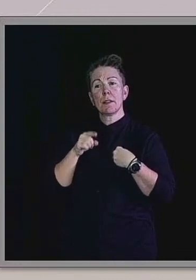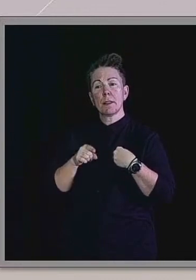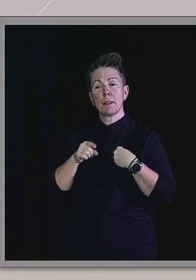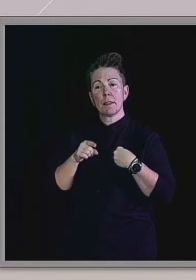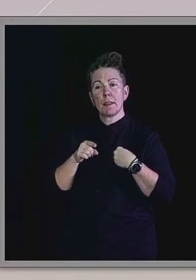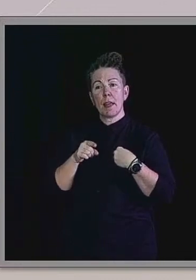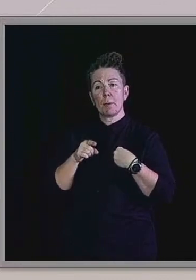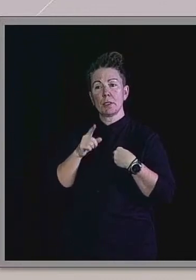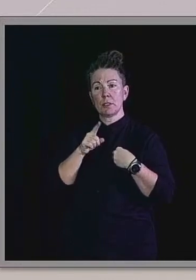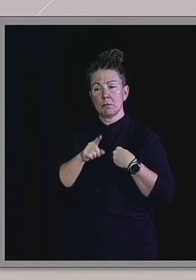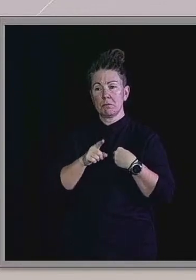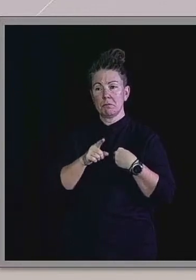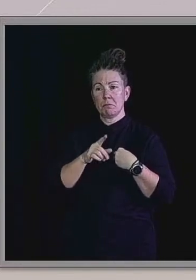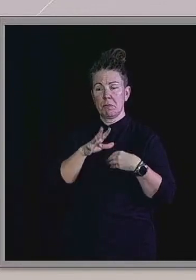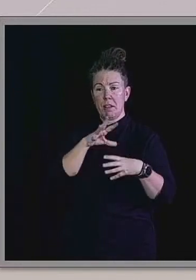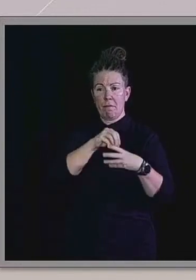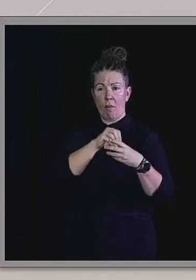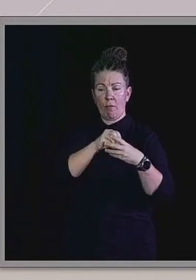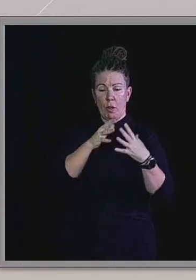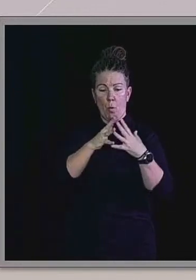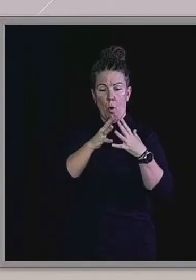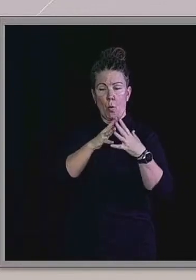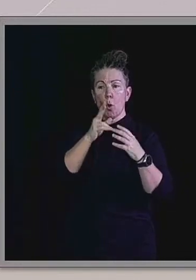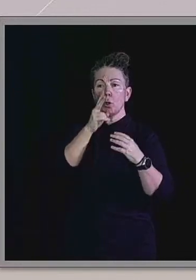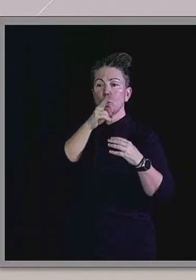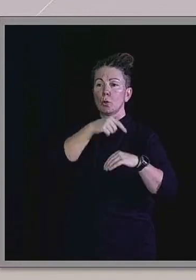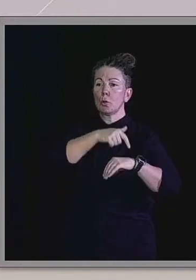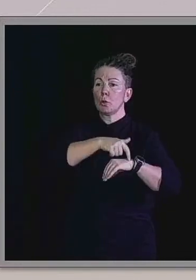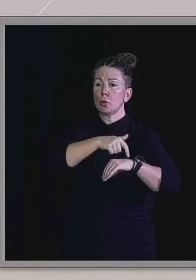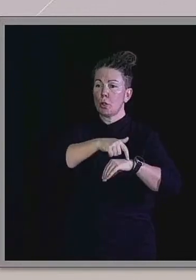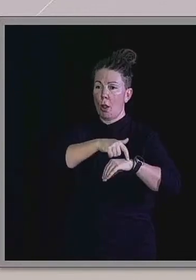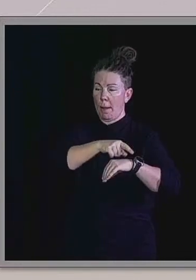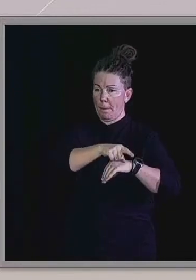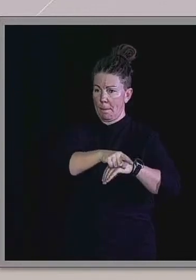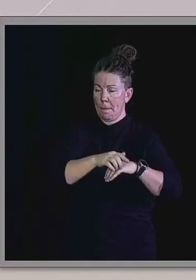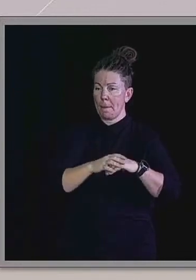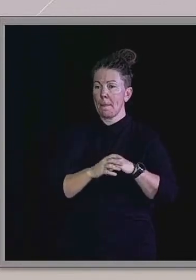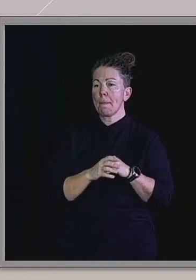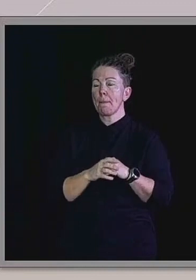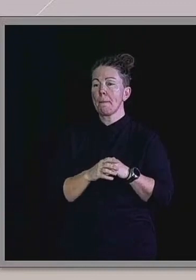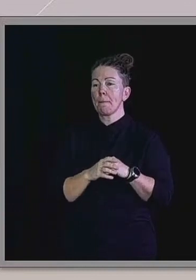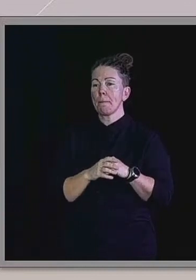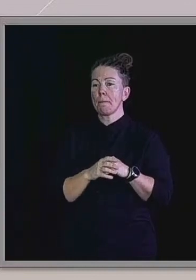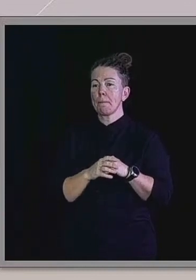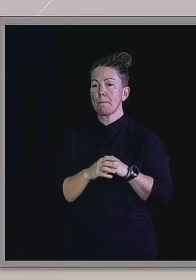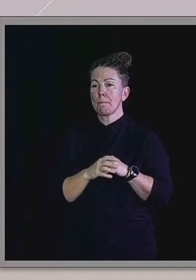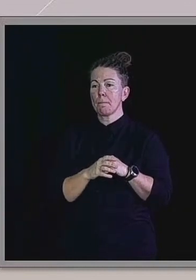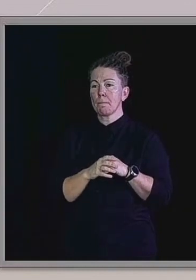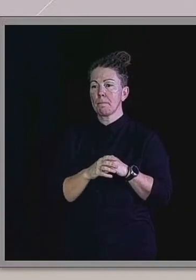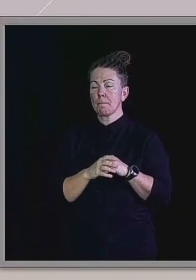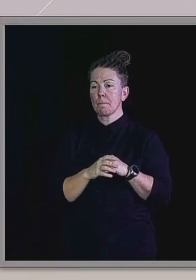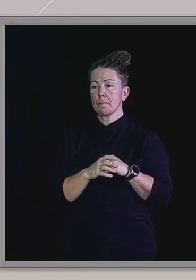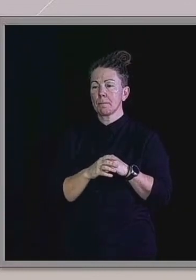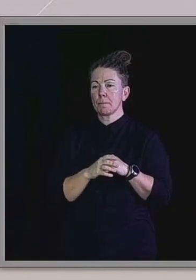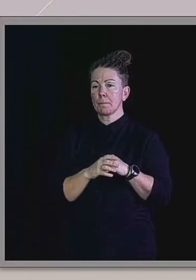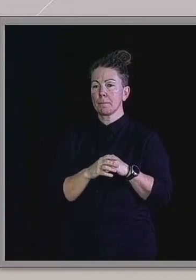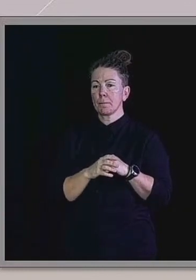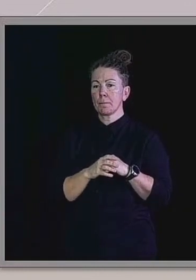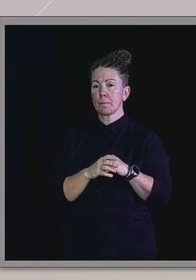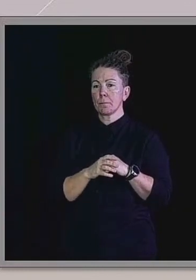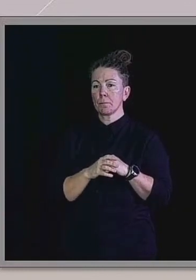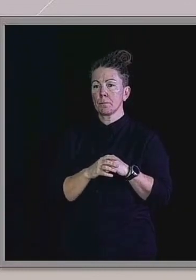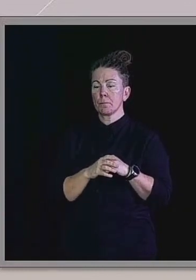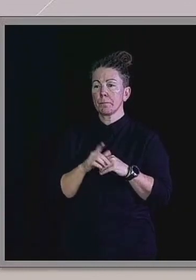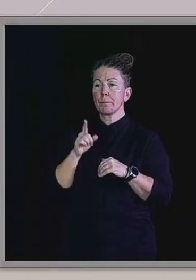War II. And so I'm very familiar with this place, and also with spending time here in Western Australia. So with